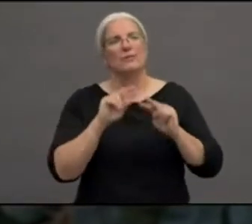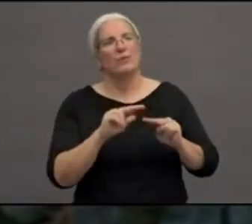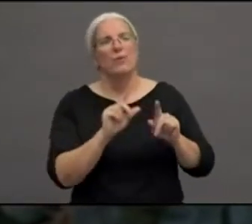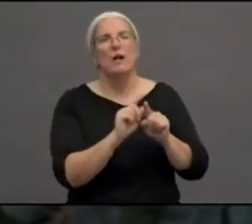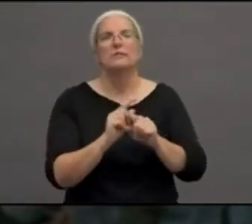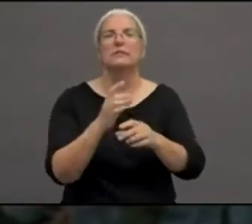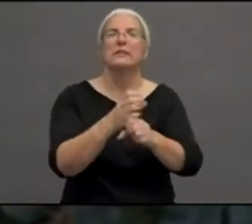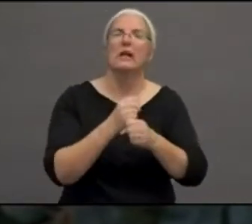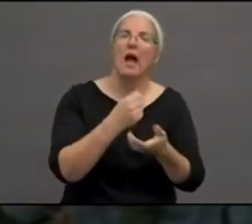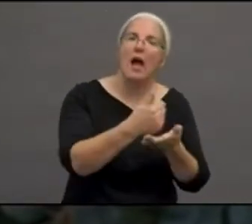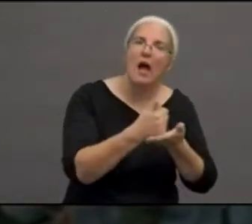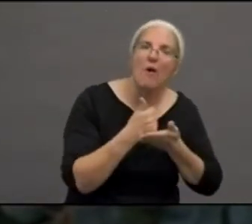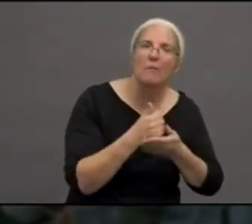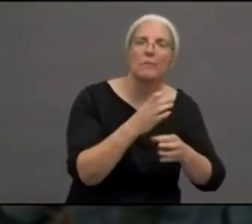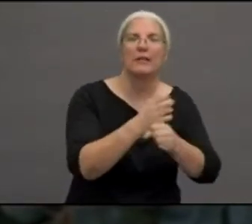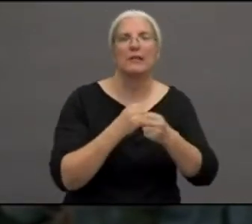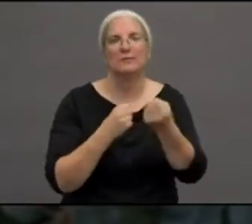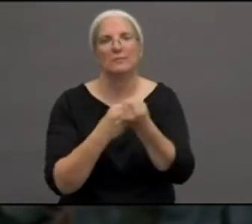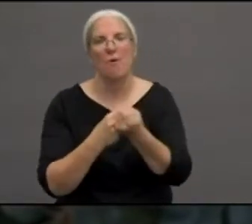weak.